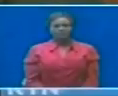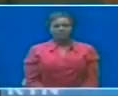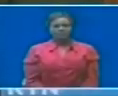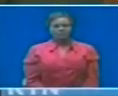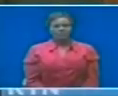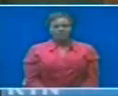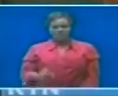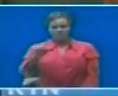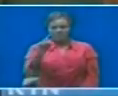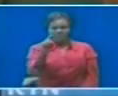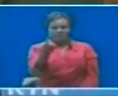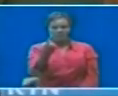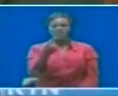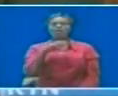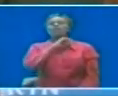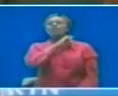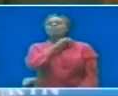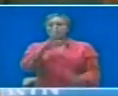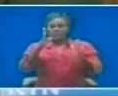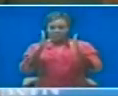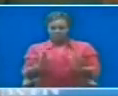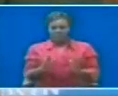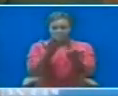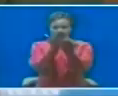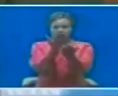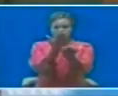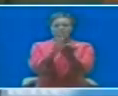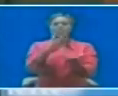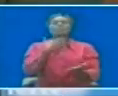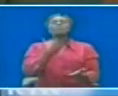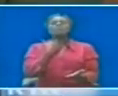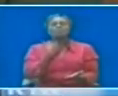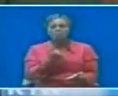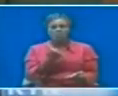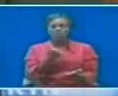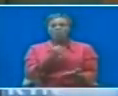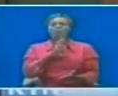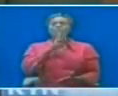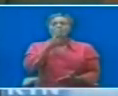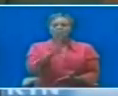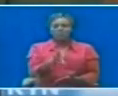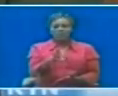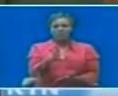Appellant CAK, in the exercise of its statutory authority, shall,